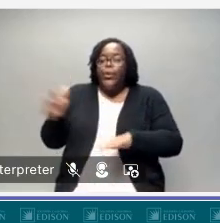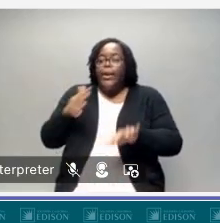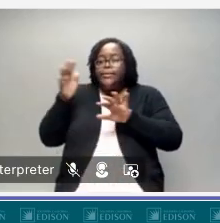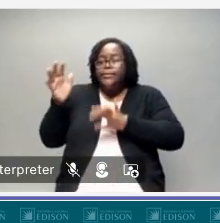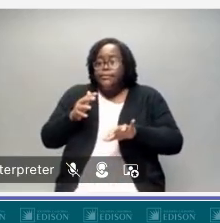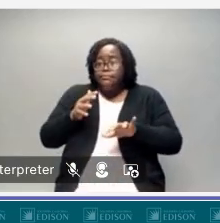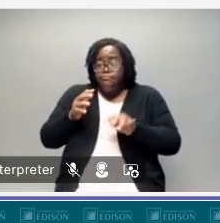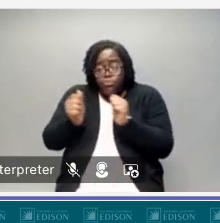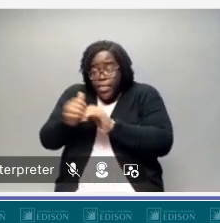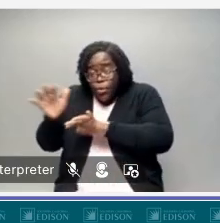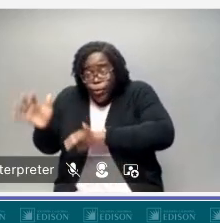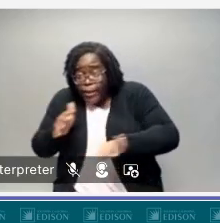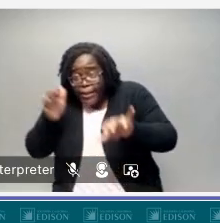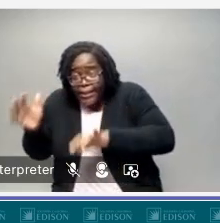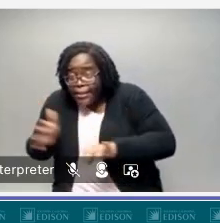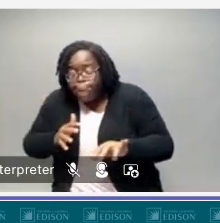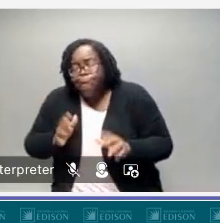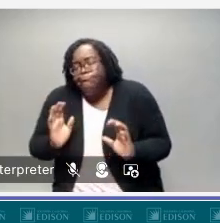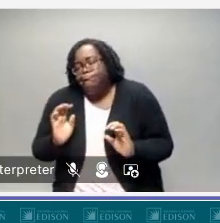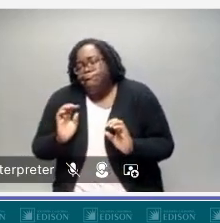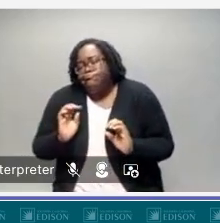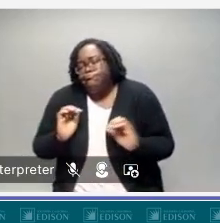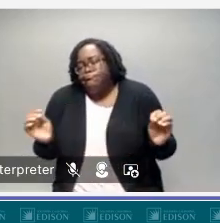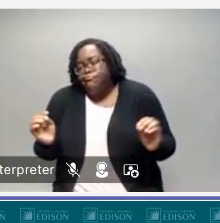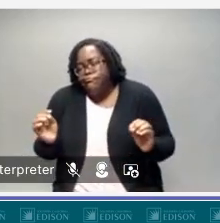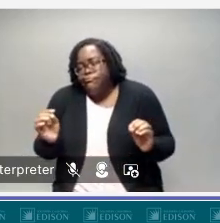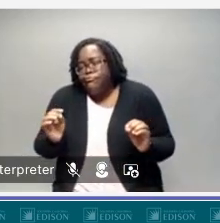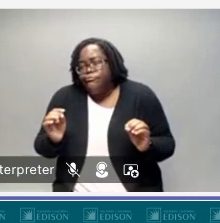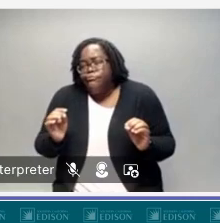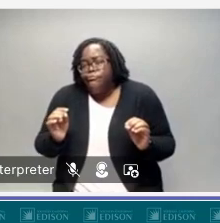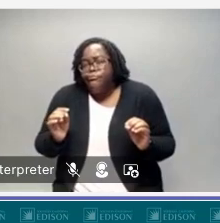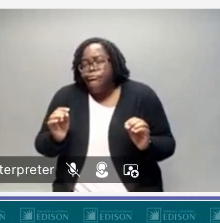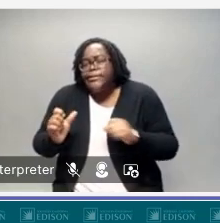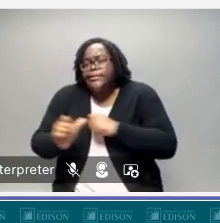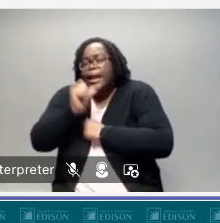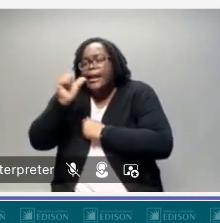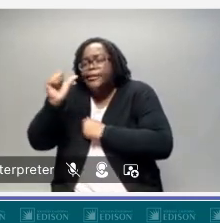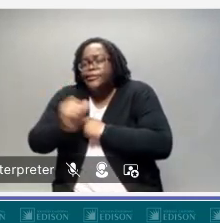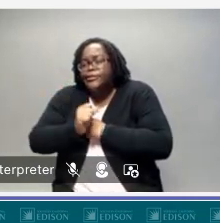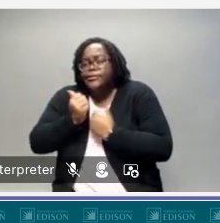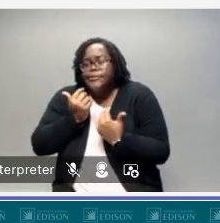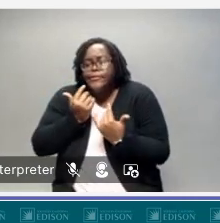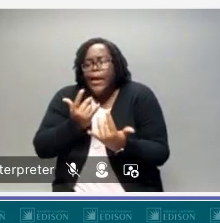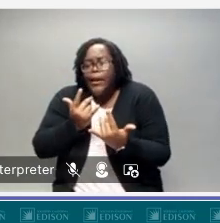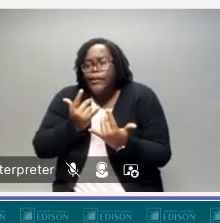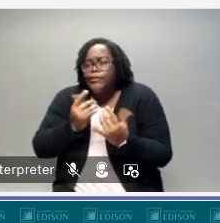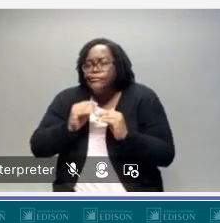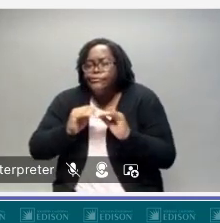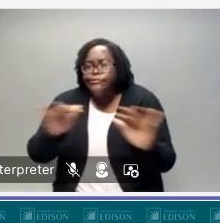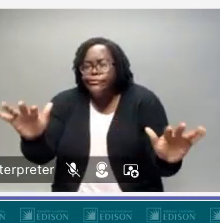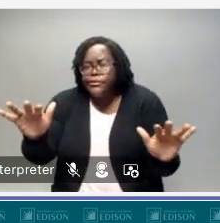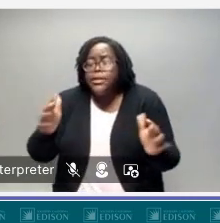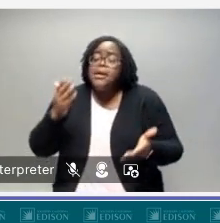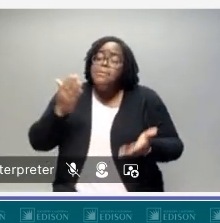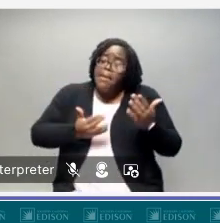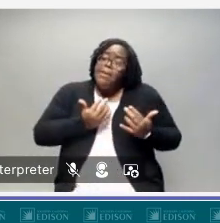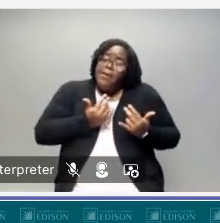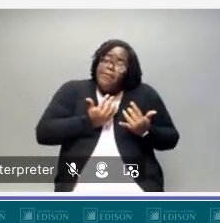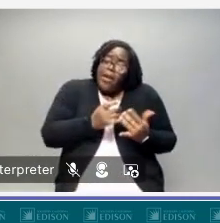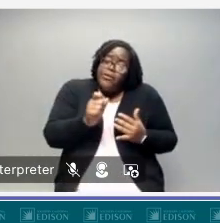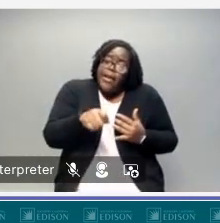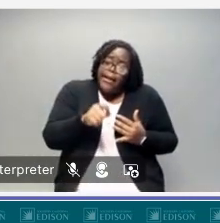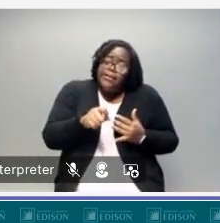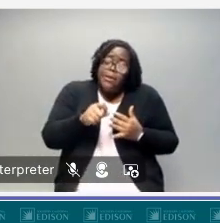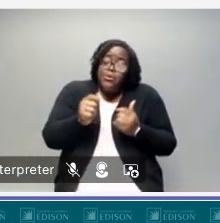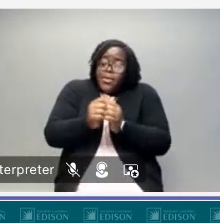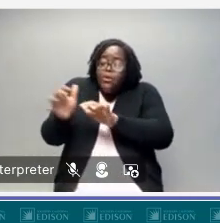the winds, there is no the fire. There might be wildfires like there are today, but